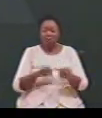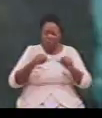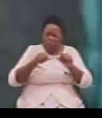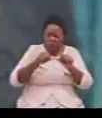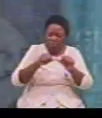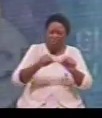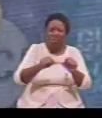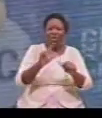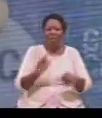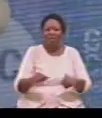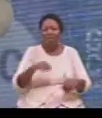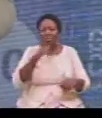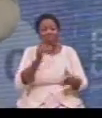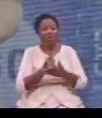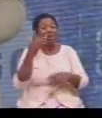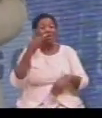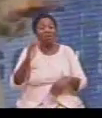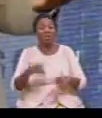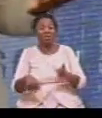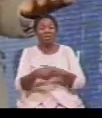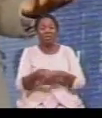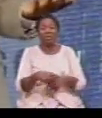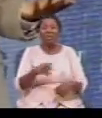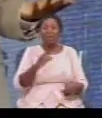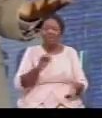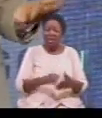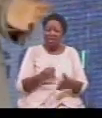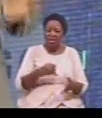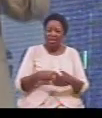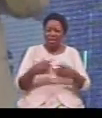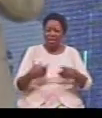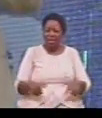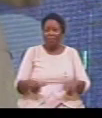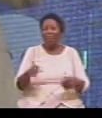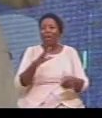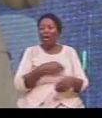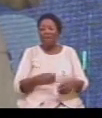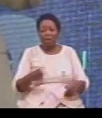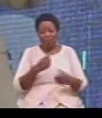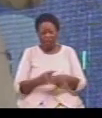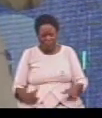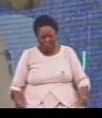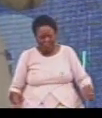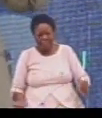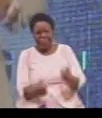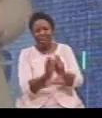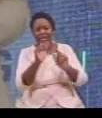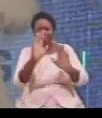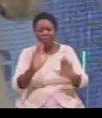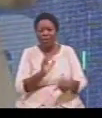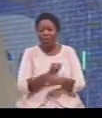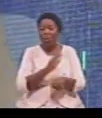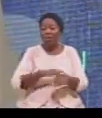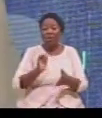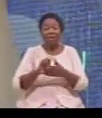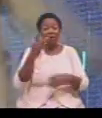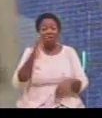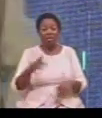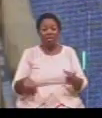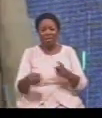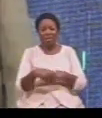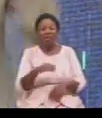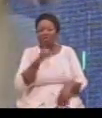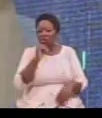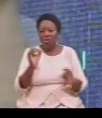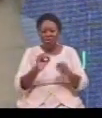on a lucky day I happened to jam a miracle on a lucky day. Nothing